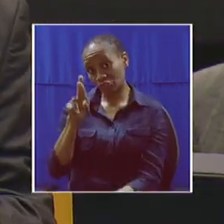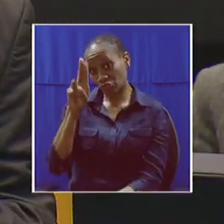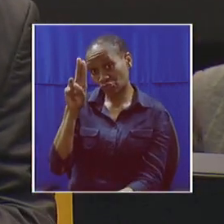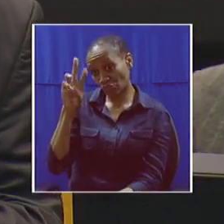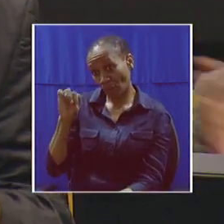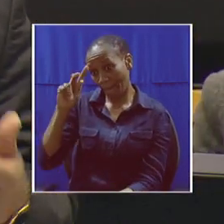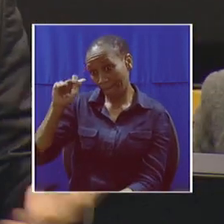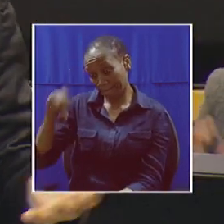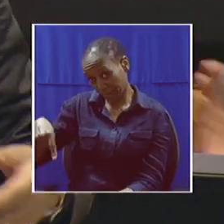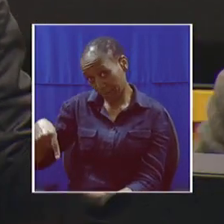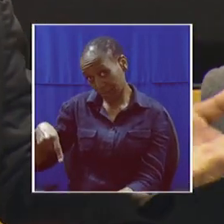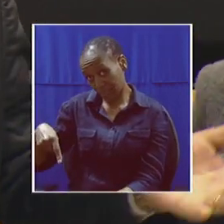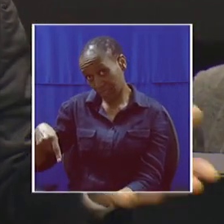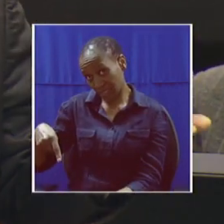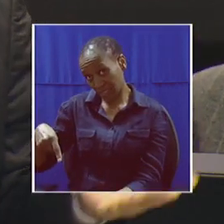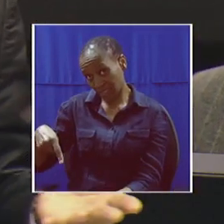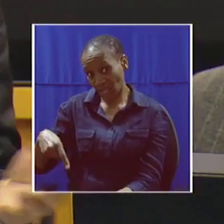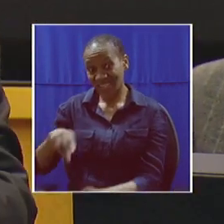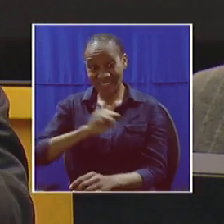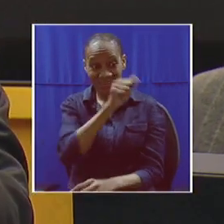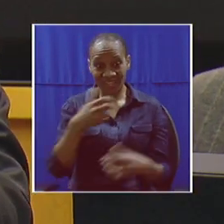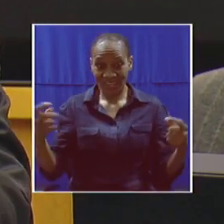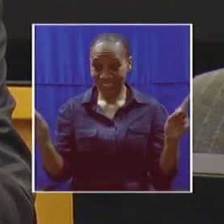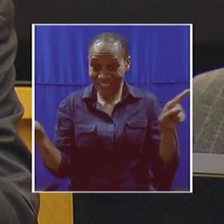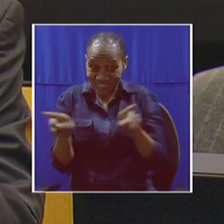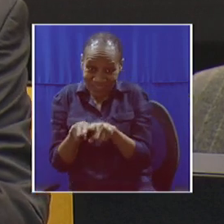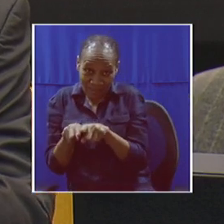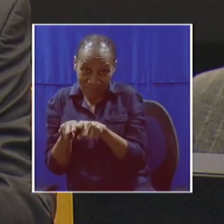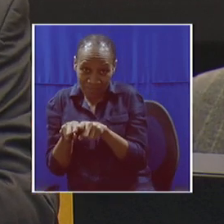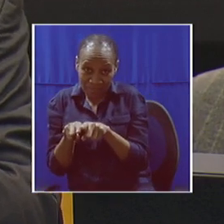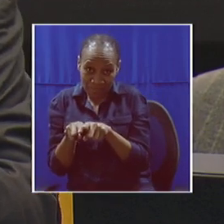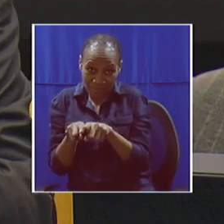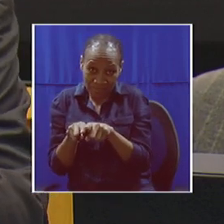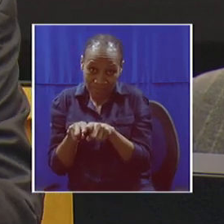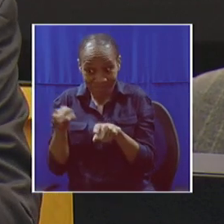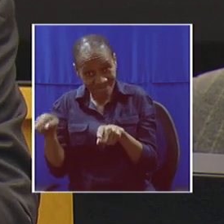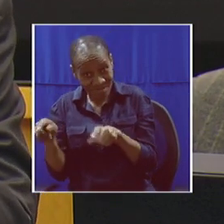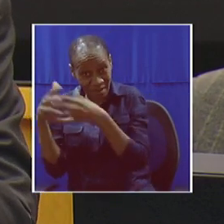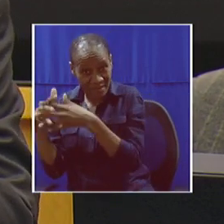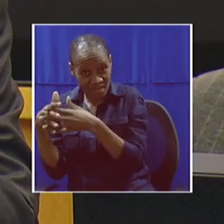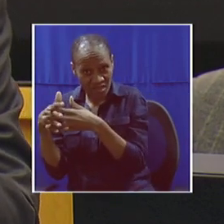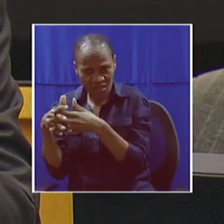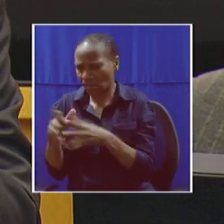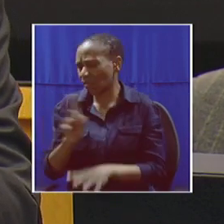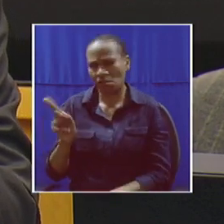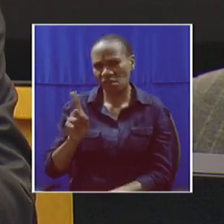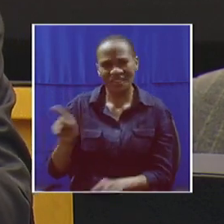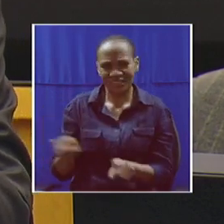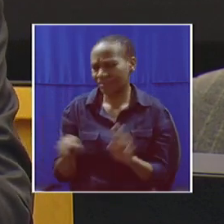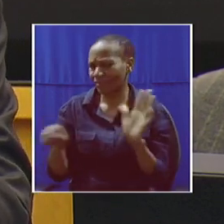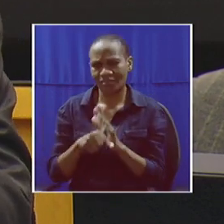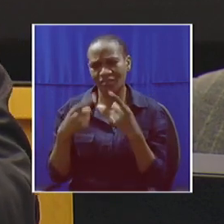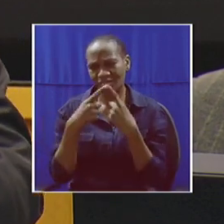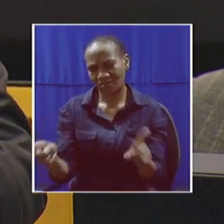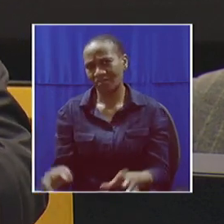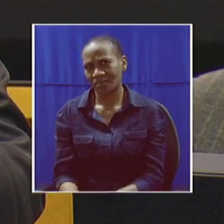Trump is an insult simple so I give you the freedom to insult me because